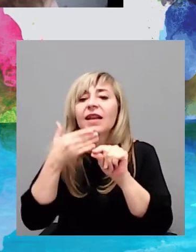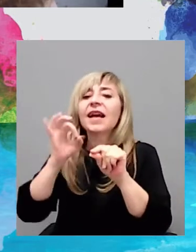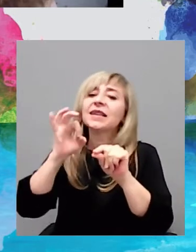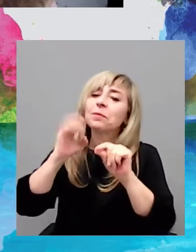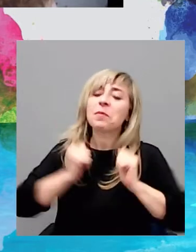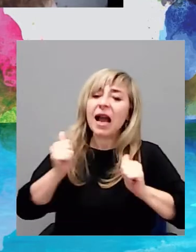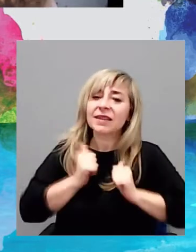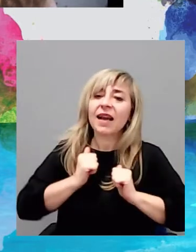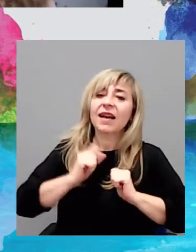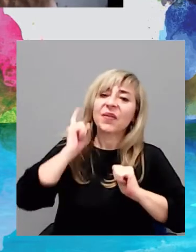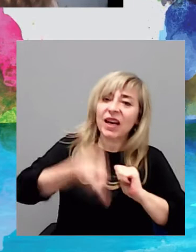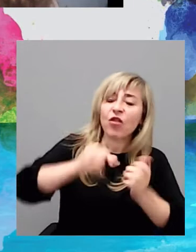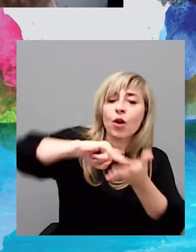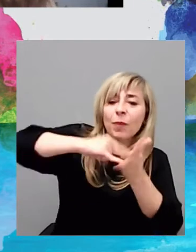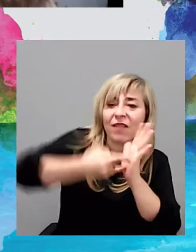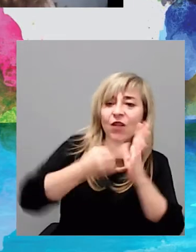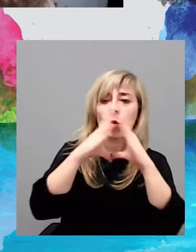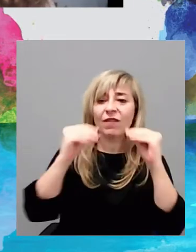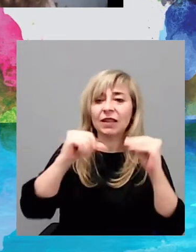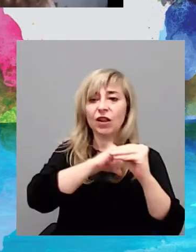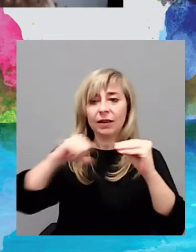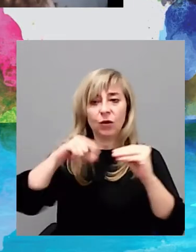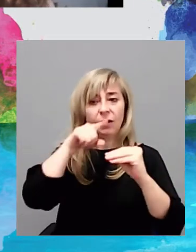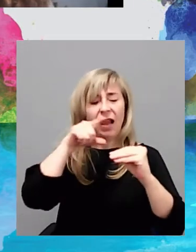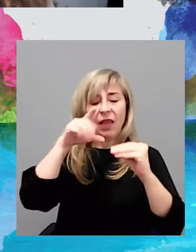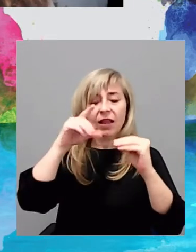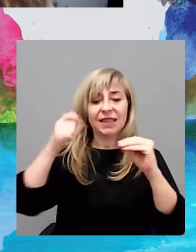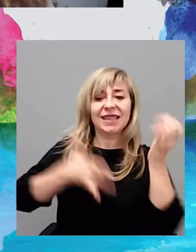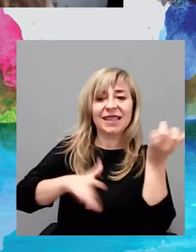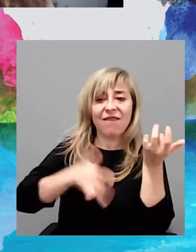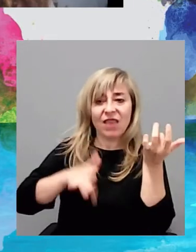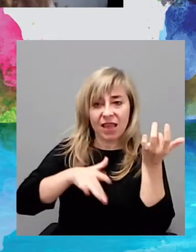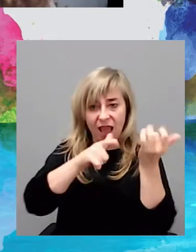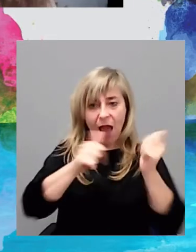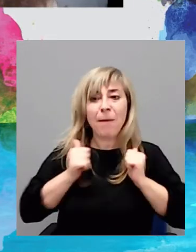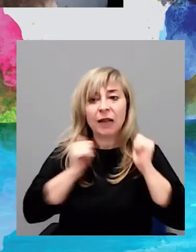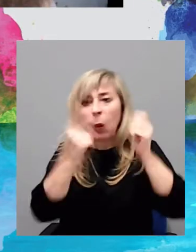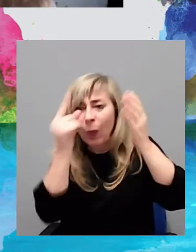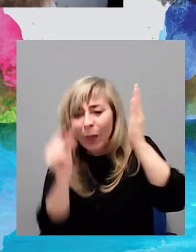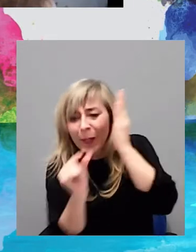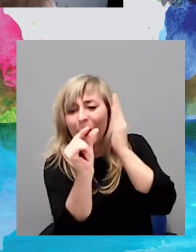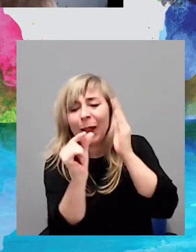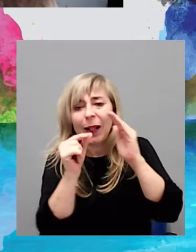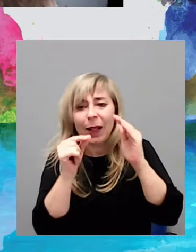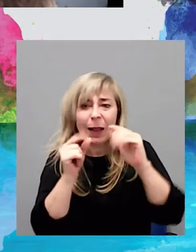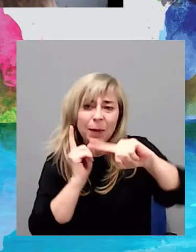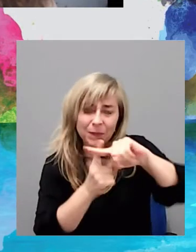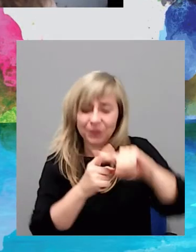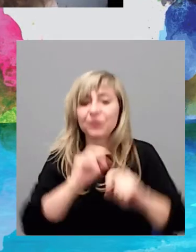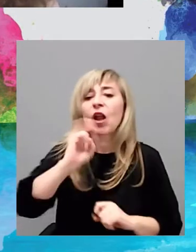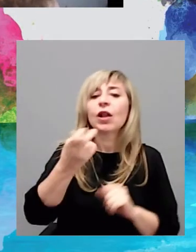in tourism planning at the University of Seville. Now, in terms of the profile or the